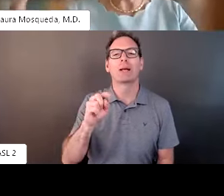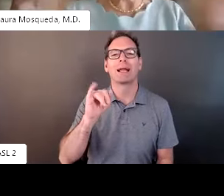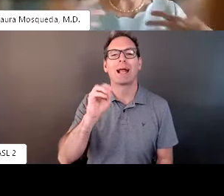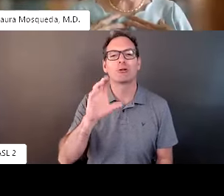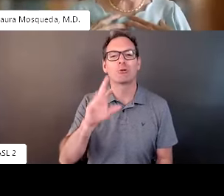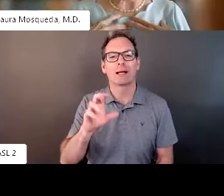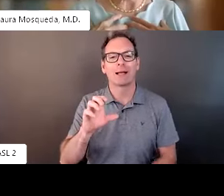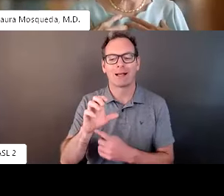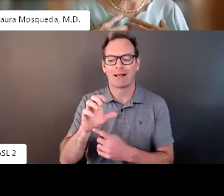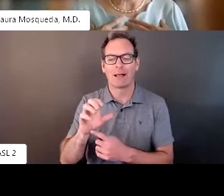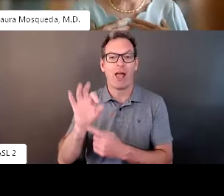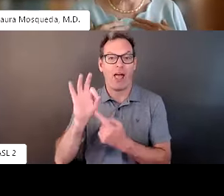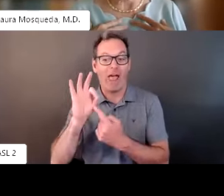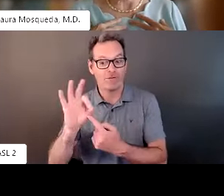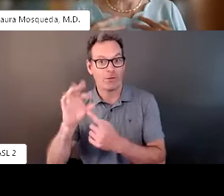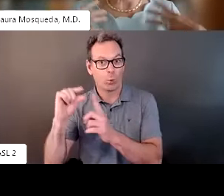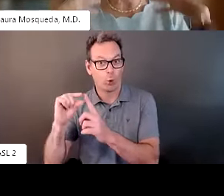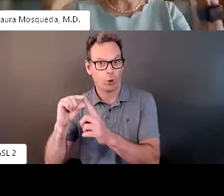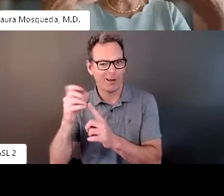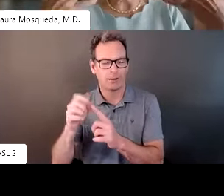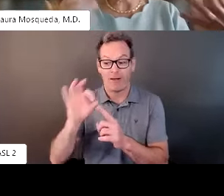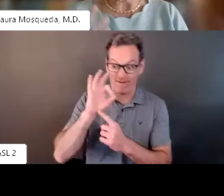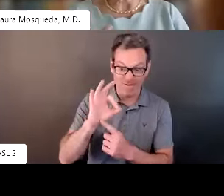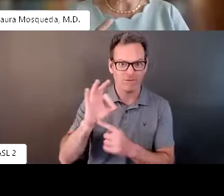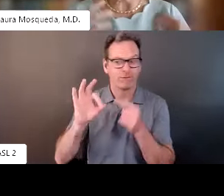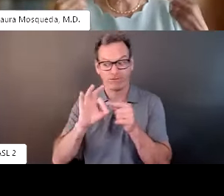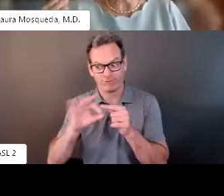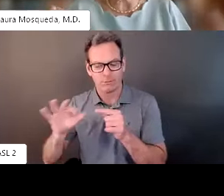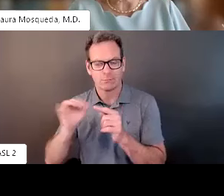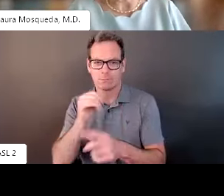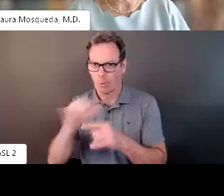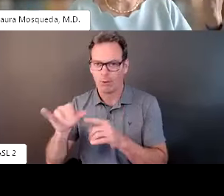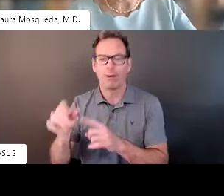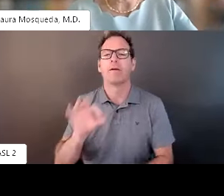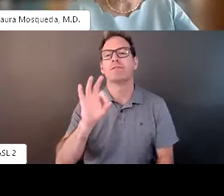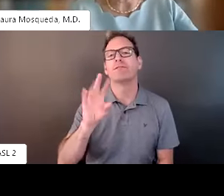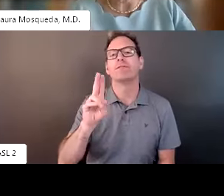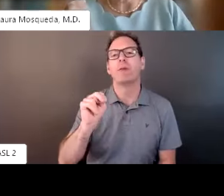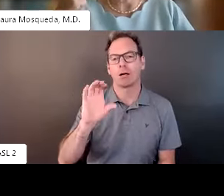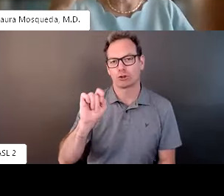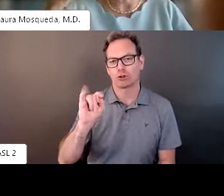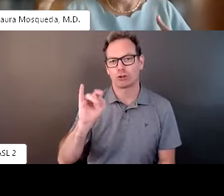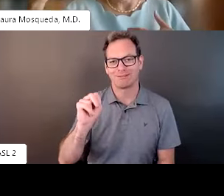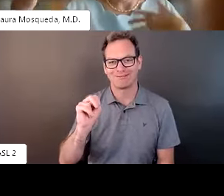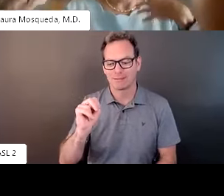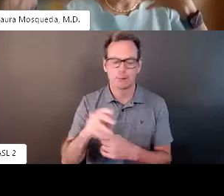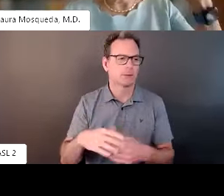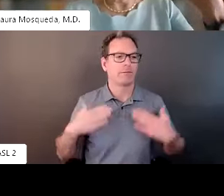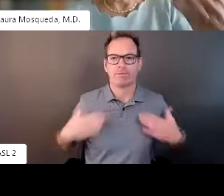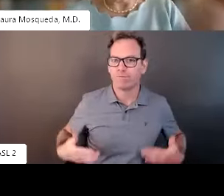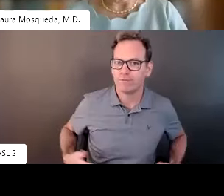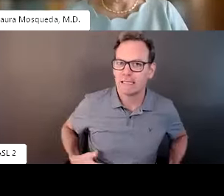biggest issue that a lot of people have as we grow older is maintaining our function, our physical function, our cognitive function,